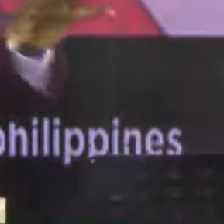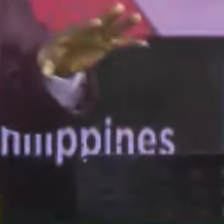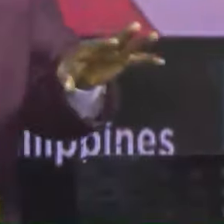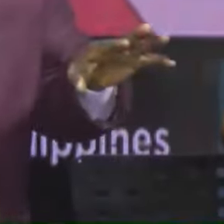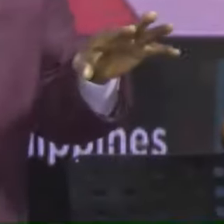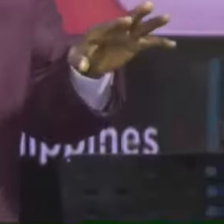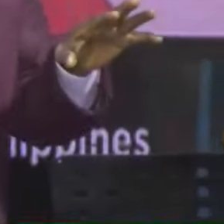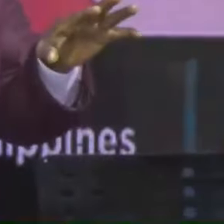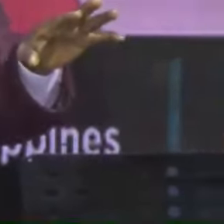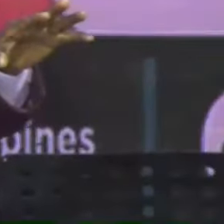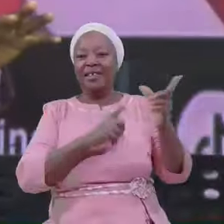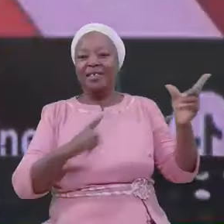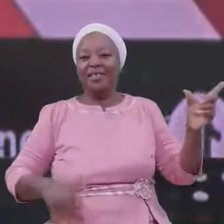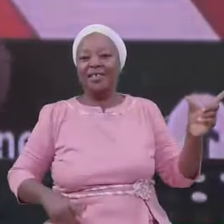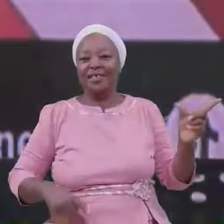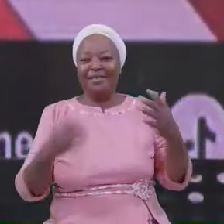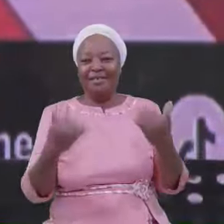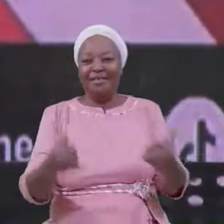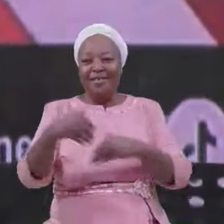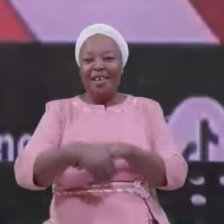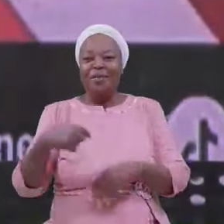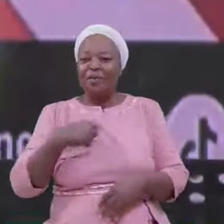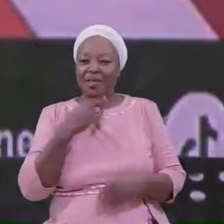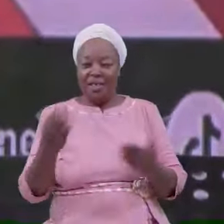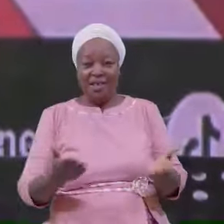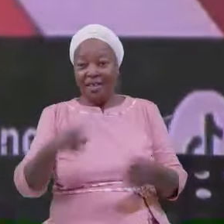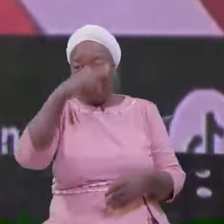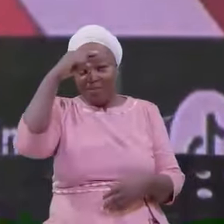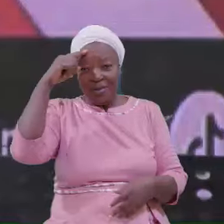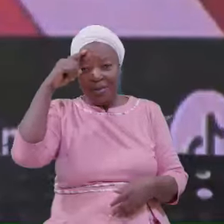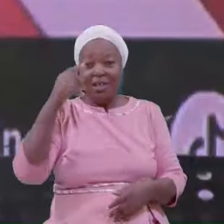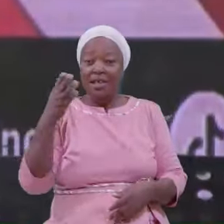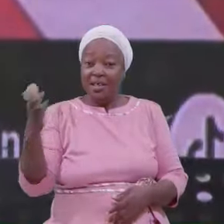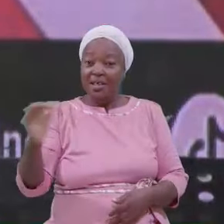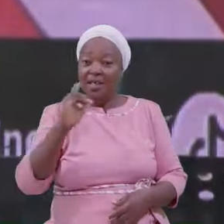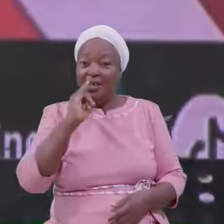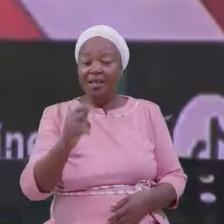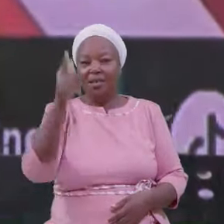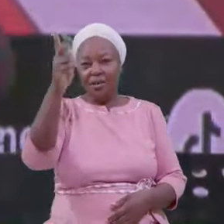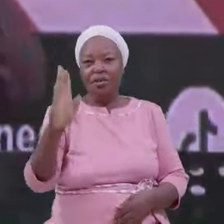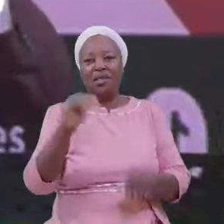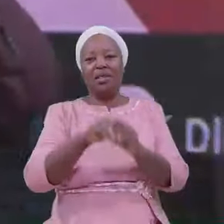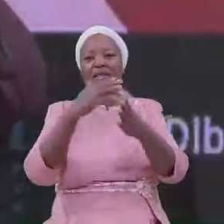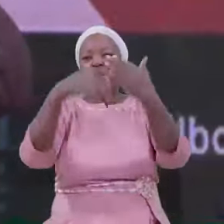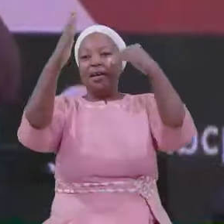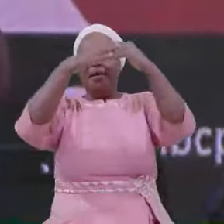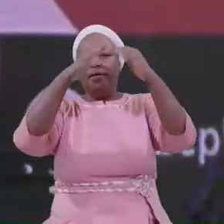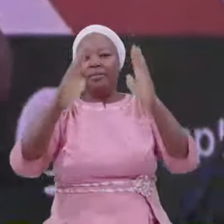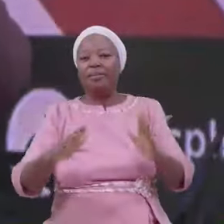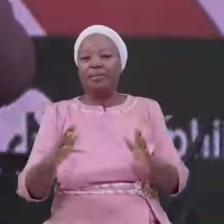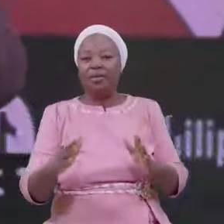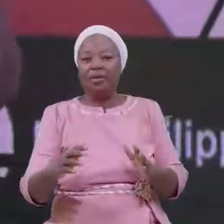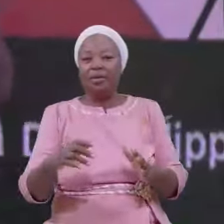Tonight we're here because there is God in heaven who does